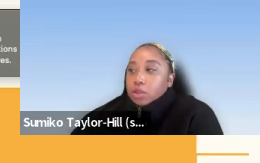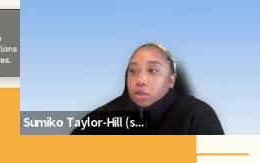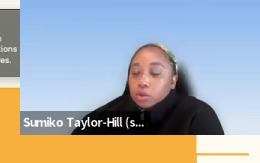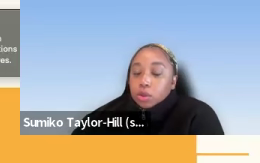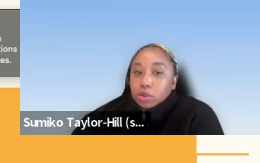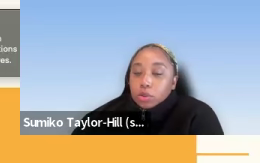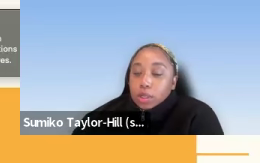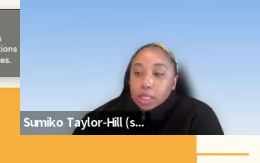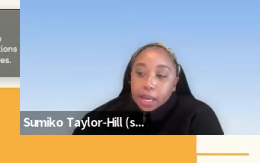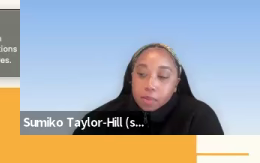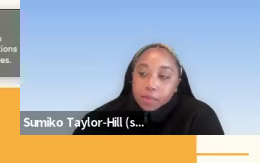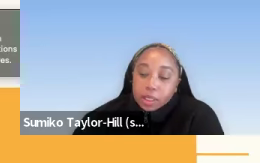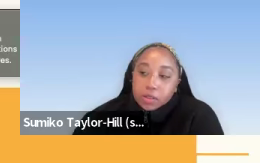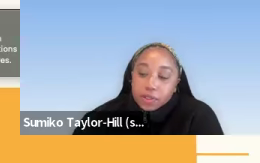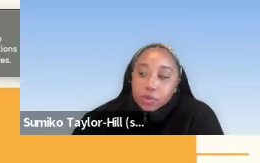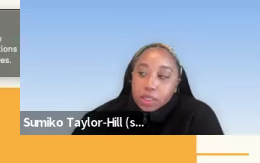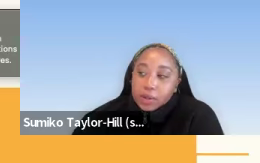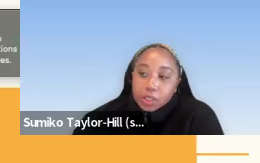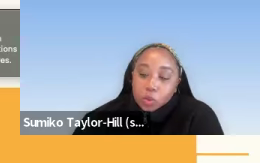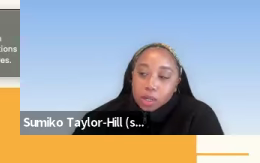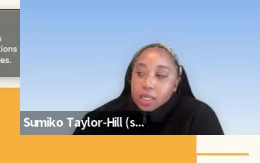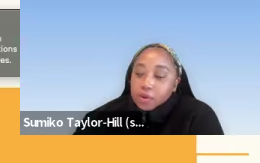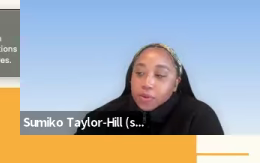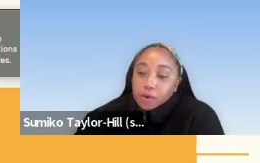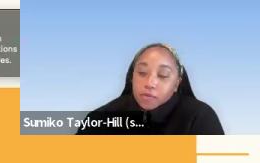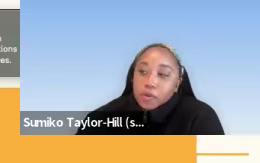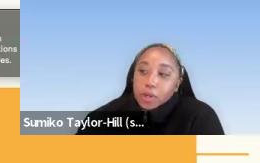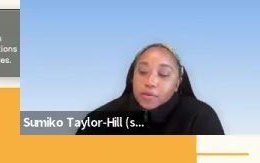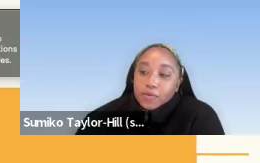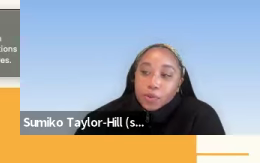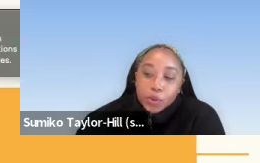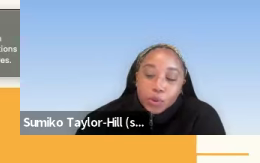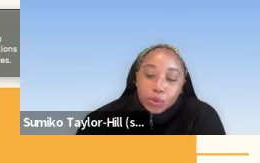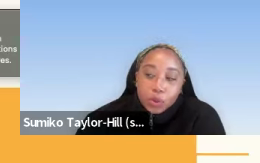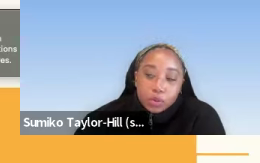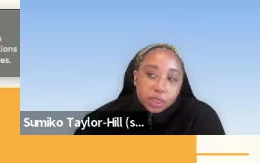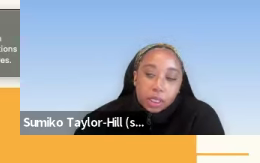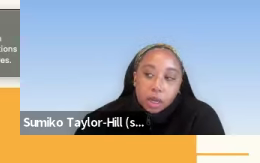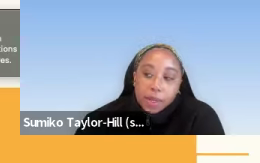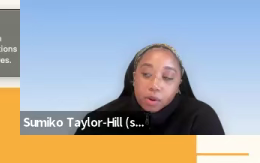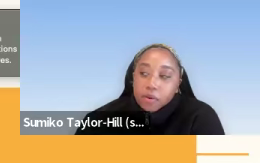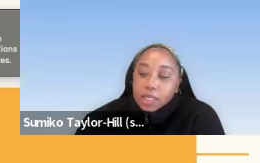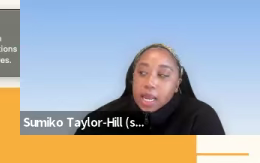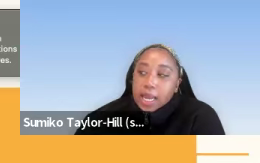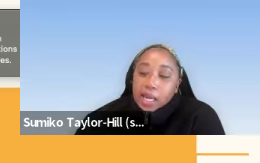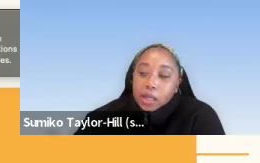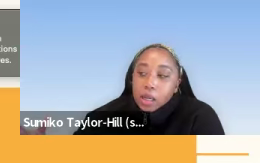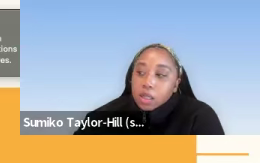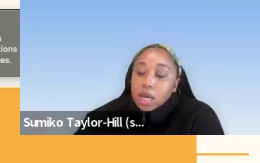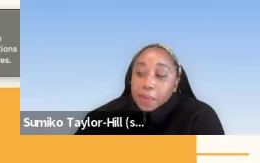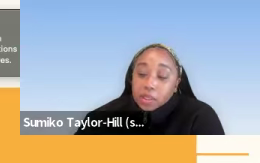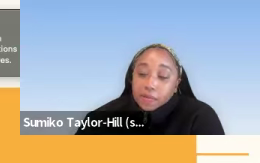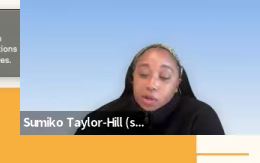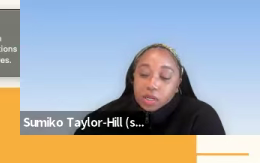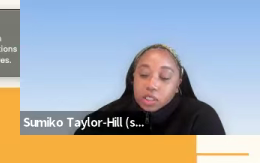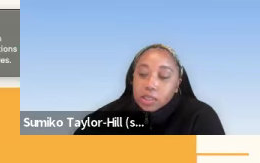Before we introduce you to the panel members individually, we just wanted to give you a brief overview of who we will be hearing from today and